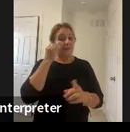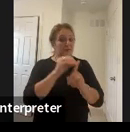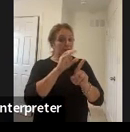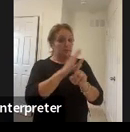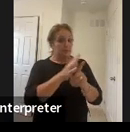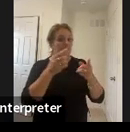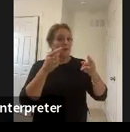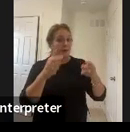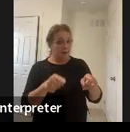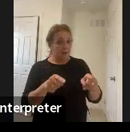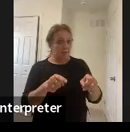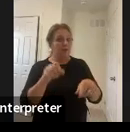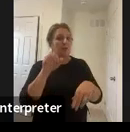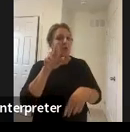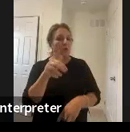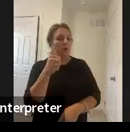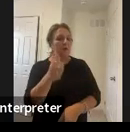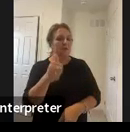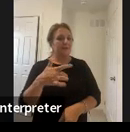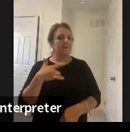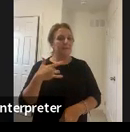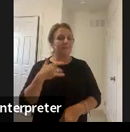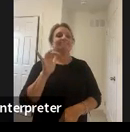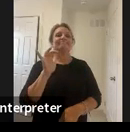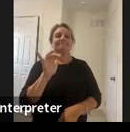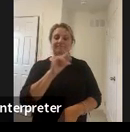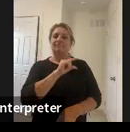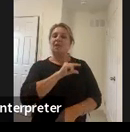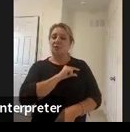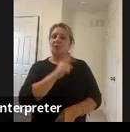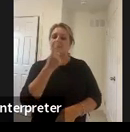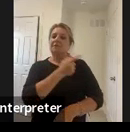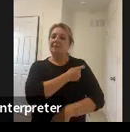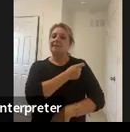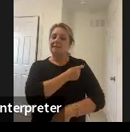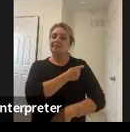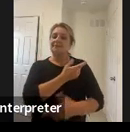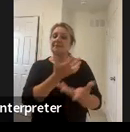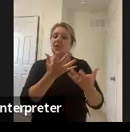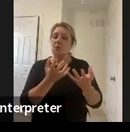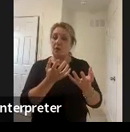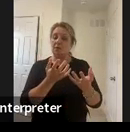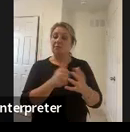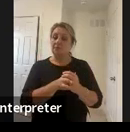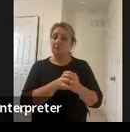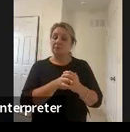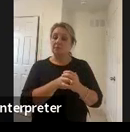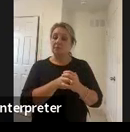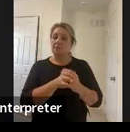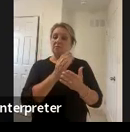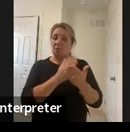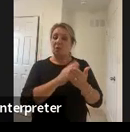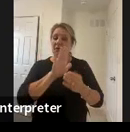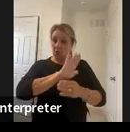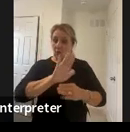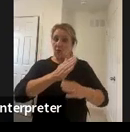exposed or if you determine that you meet the criteria for vaccination and want to make vaccination part of your